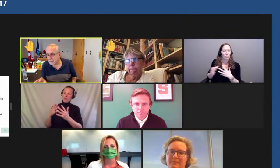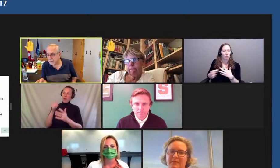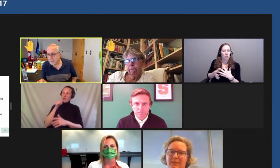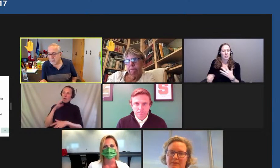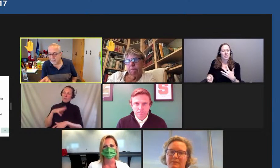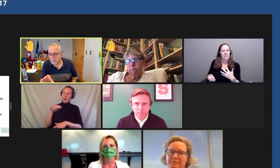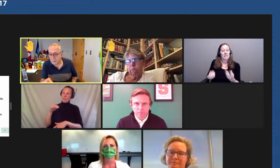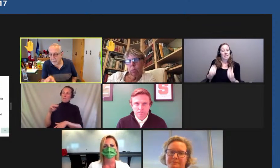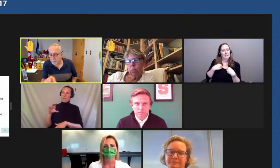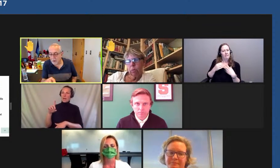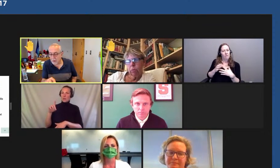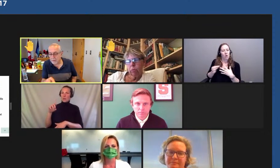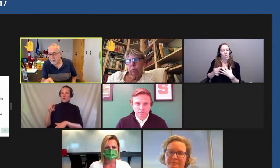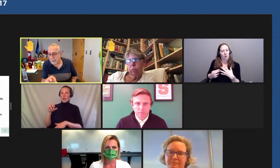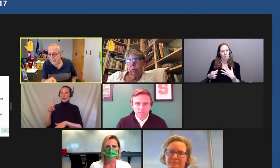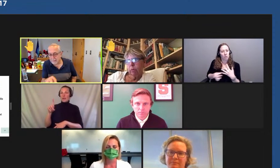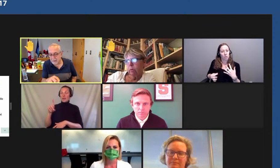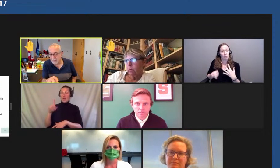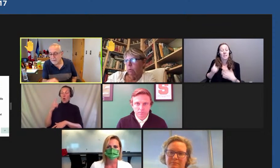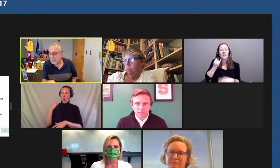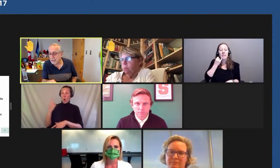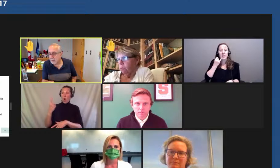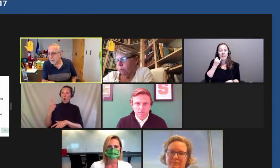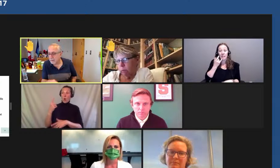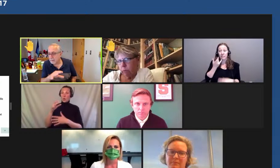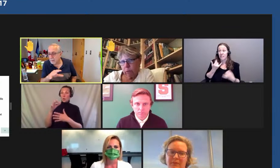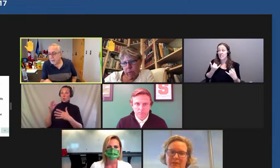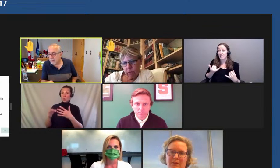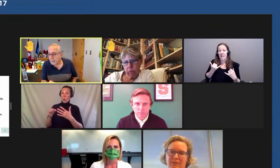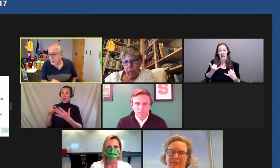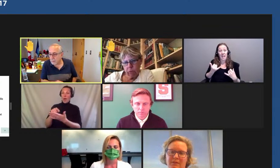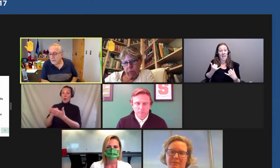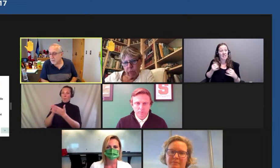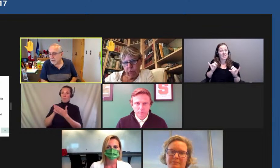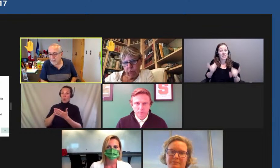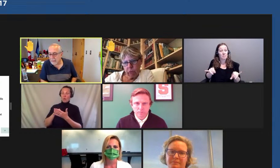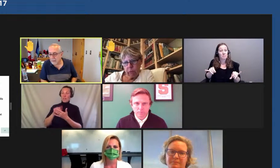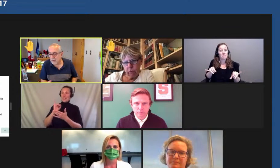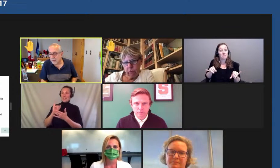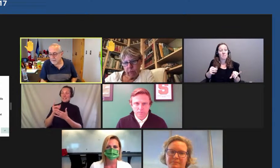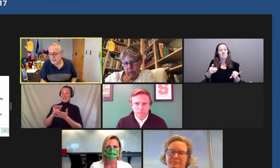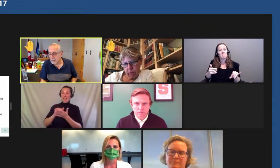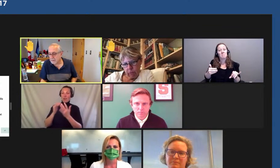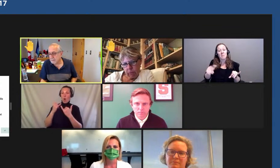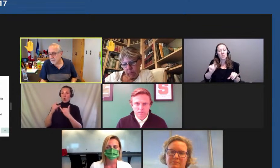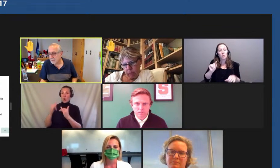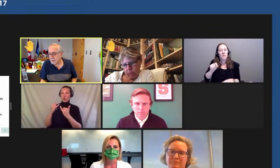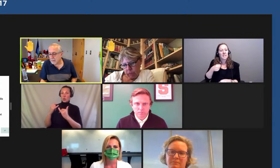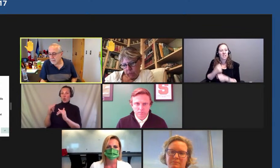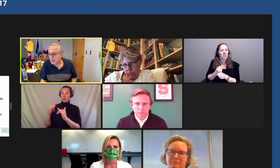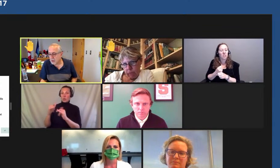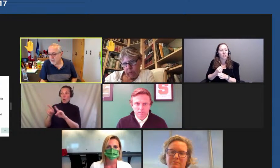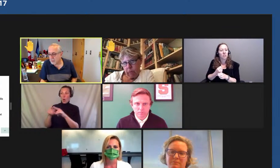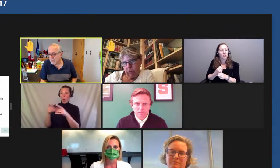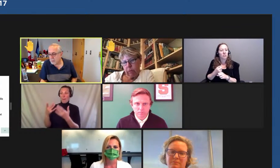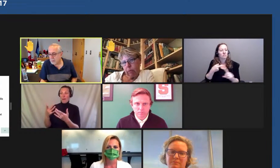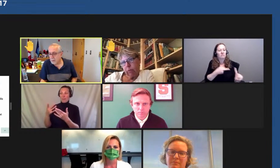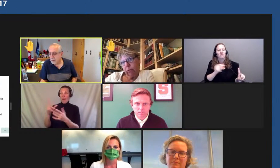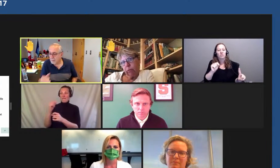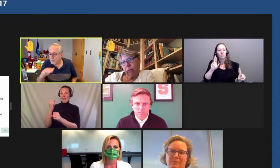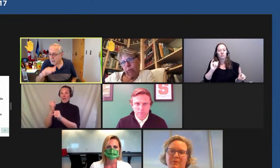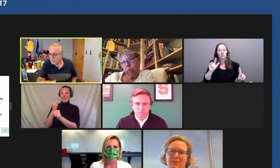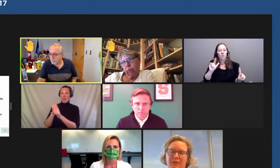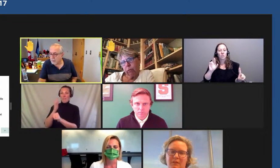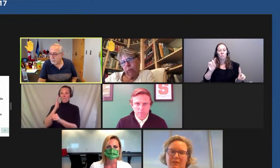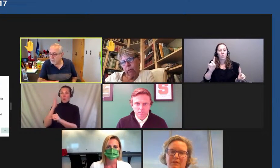option. If we're going the way it's going today, within 20 years, you're going to exhaust that trail road.